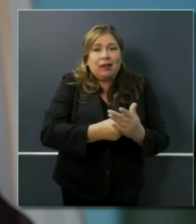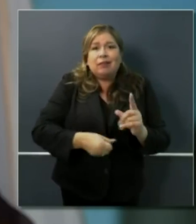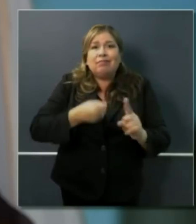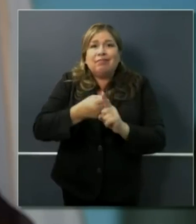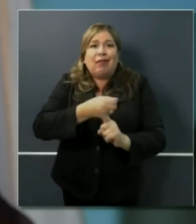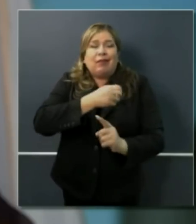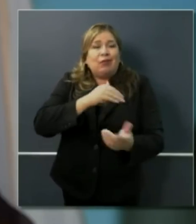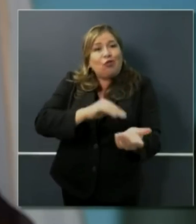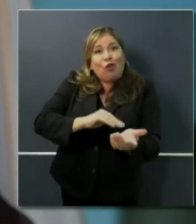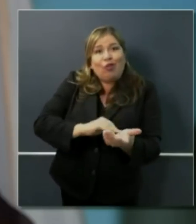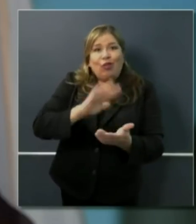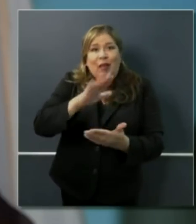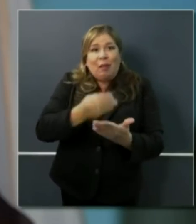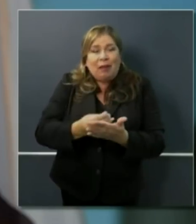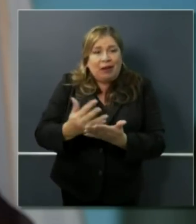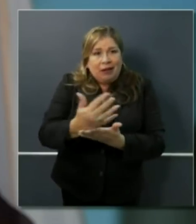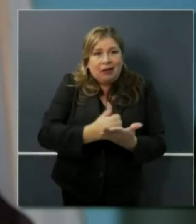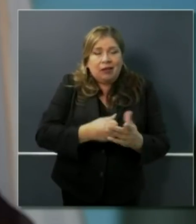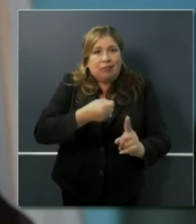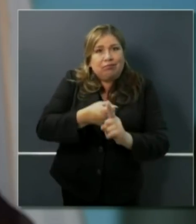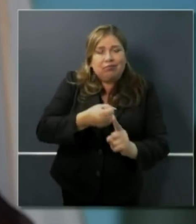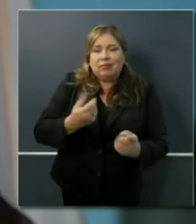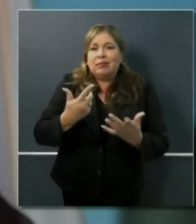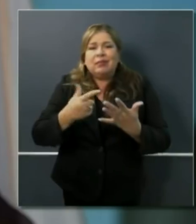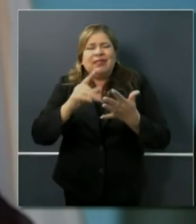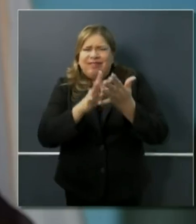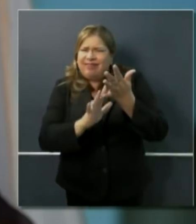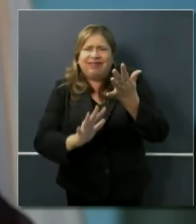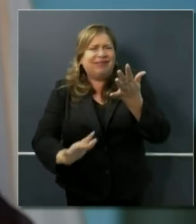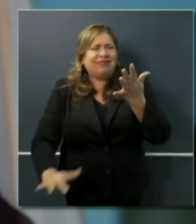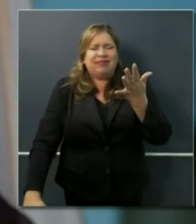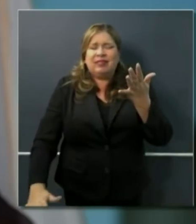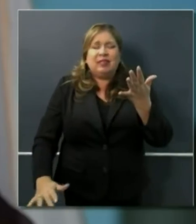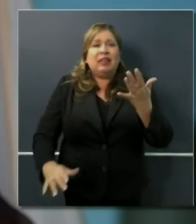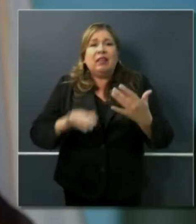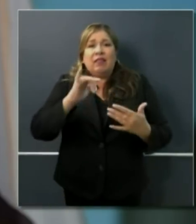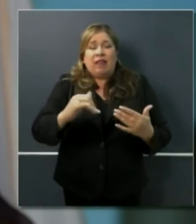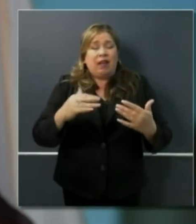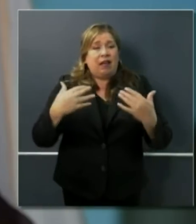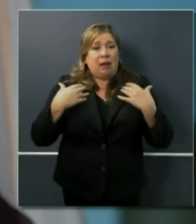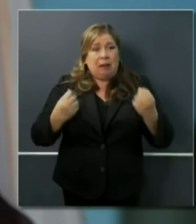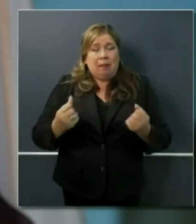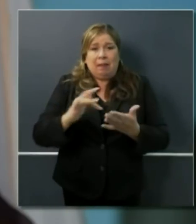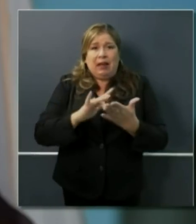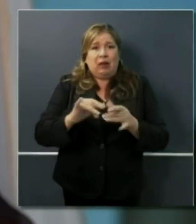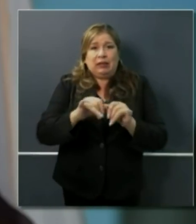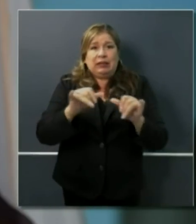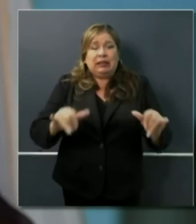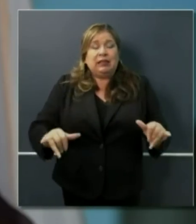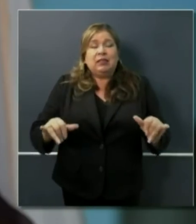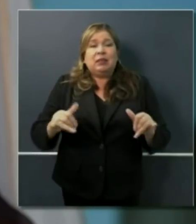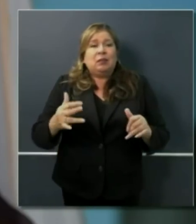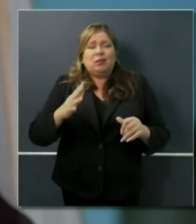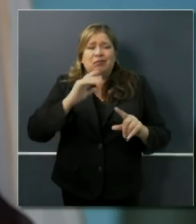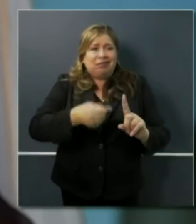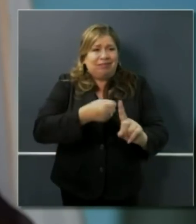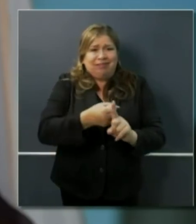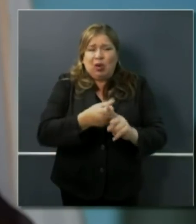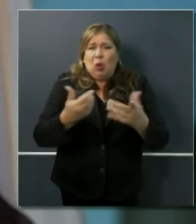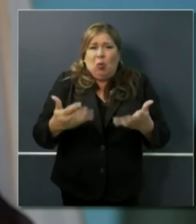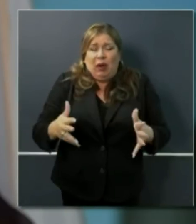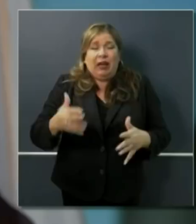and the like. And if this were the new normal, those systems would be devastated in a way that would be difficult